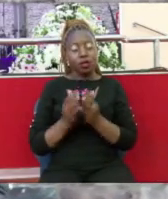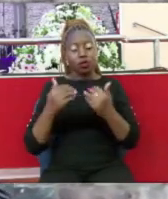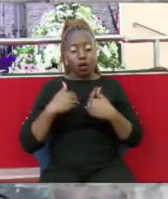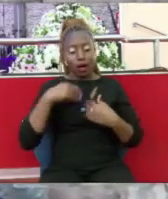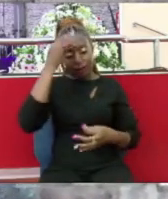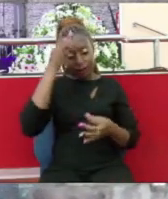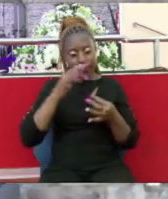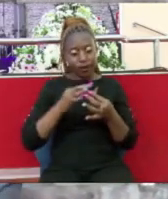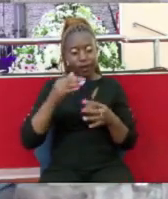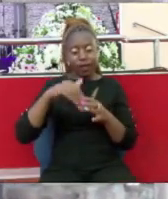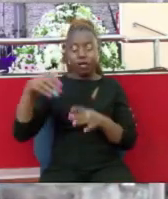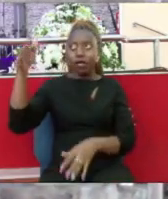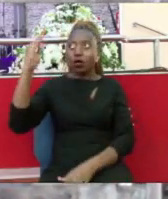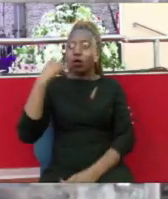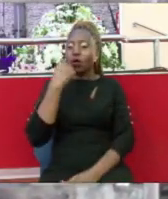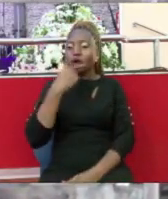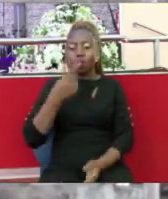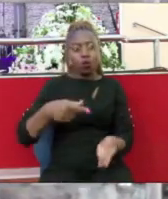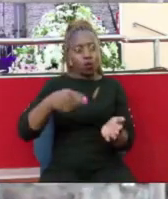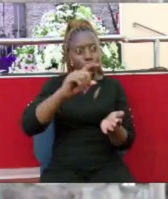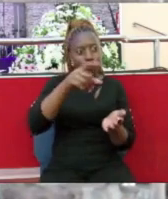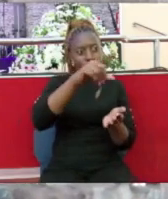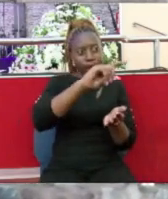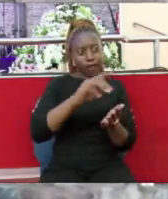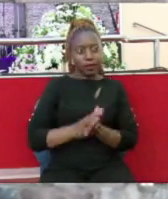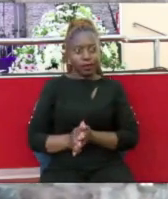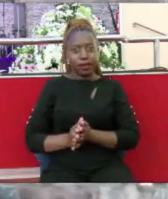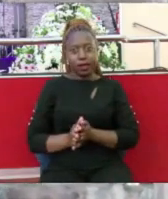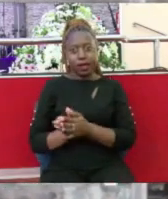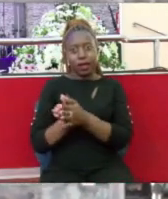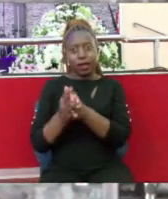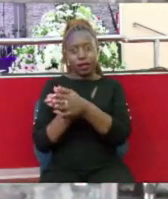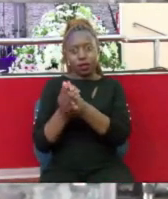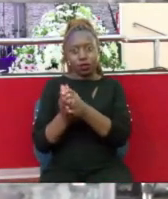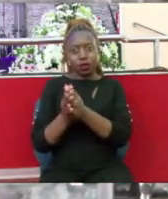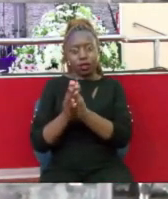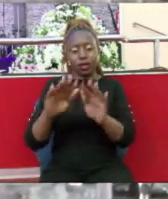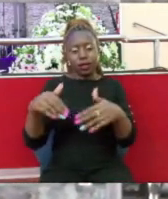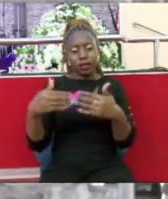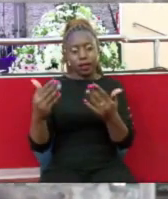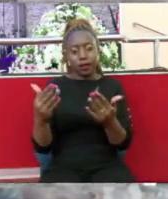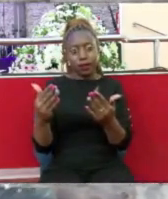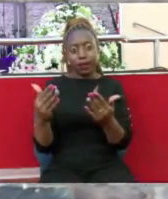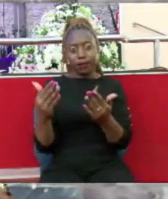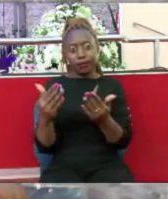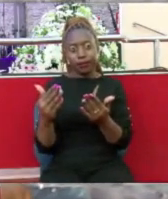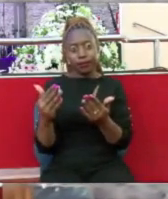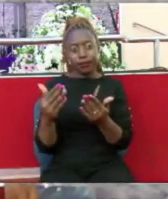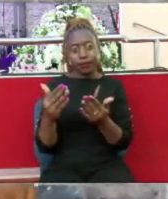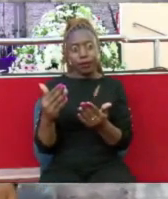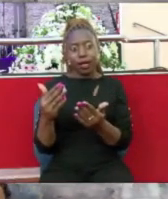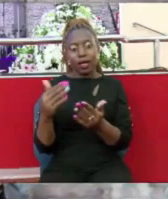mengine, kuwa na imani kwa Mungu mjumulishaji. This story is given by all the gospels. Hadithi hii imetolewa kwa